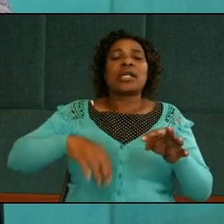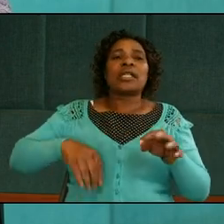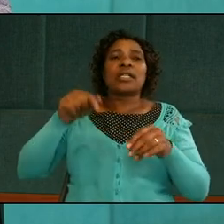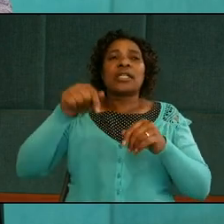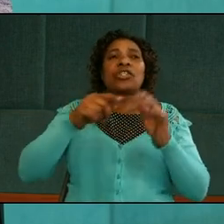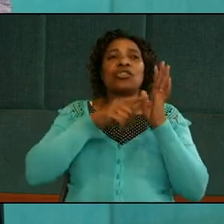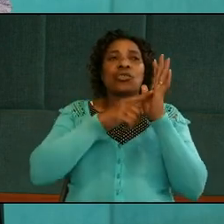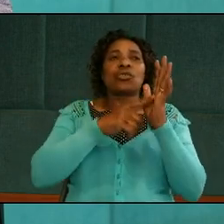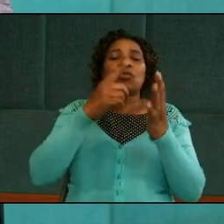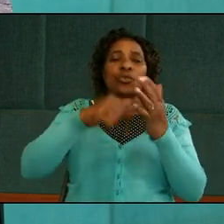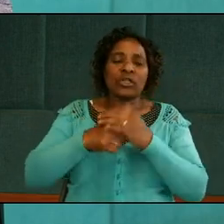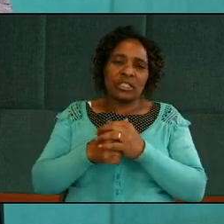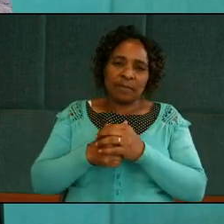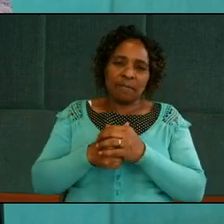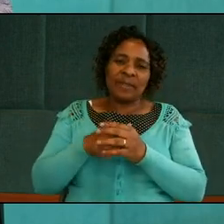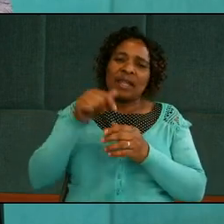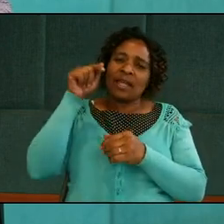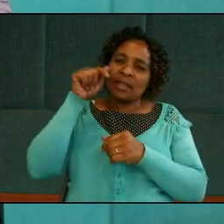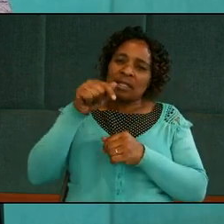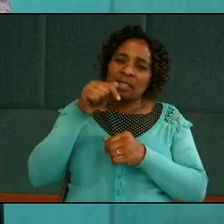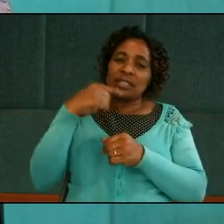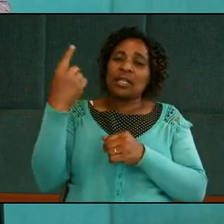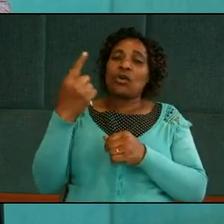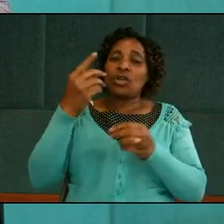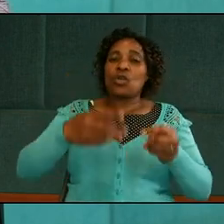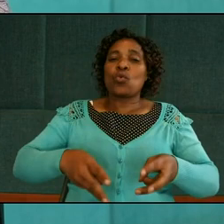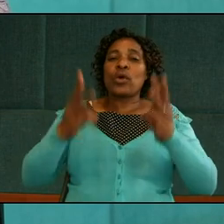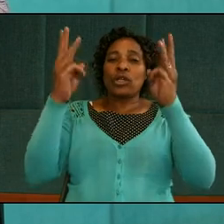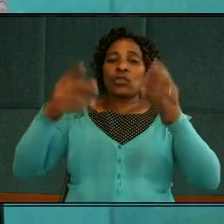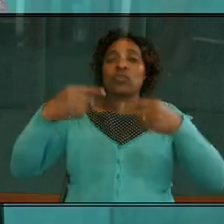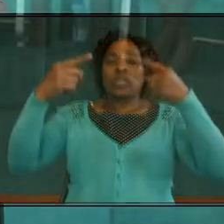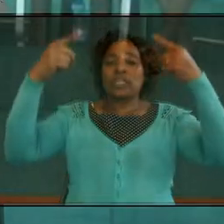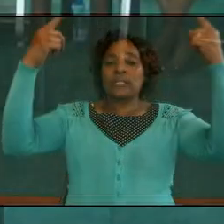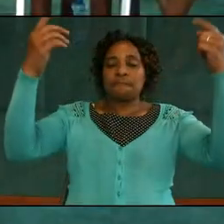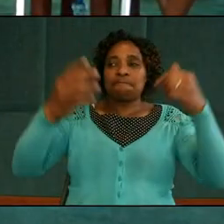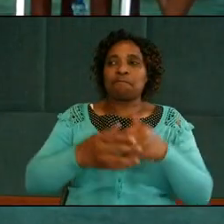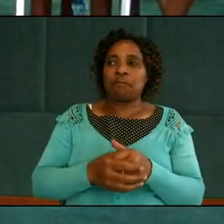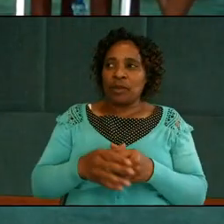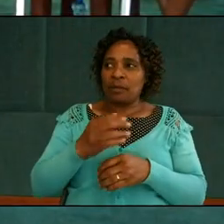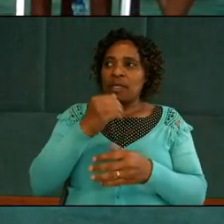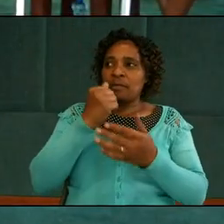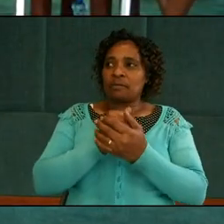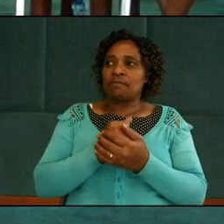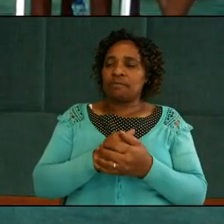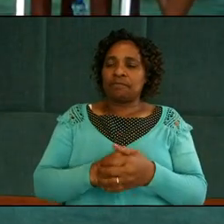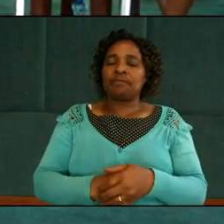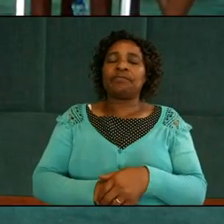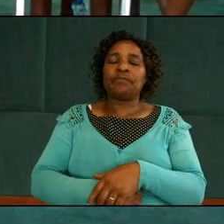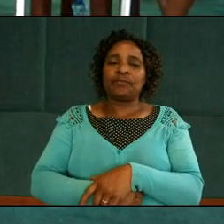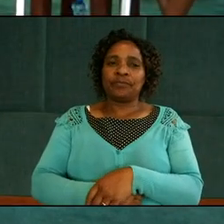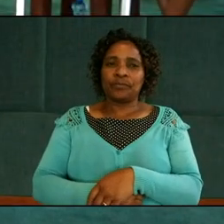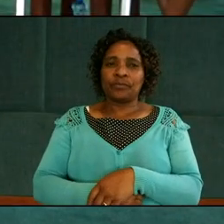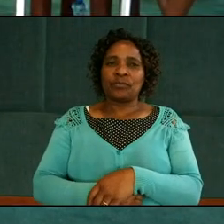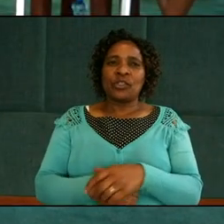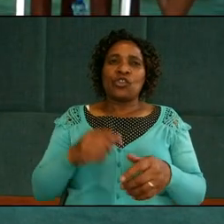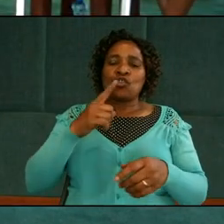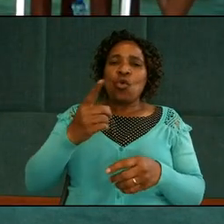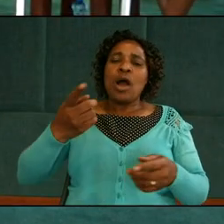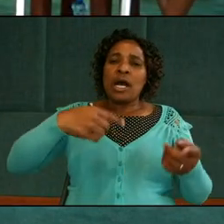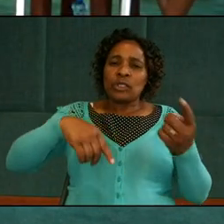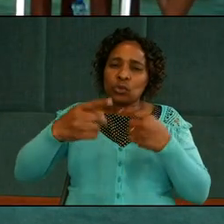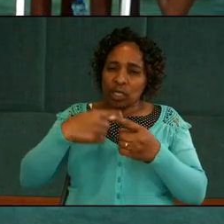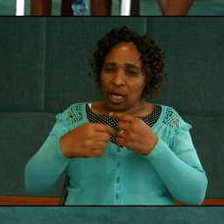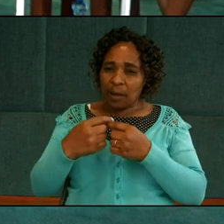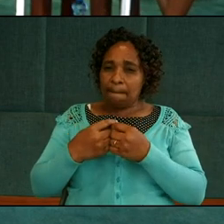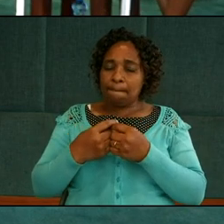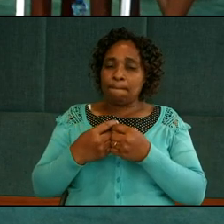shows that that is the only way to succeed. Amen, amen. So as we come to